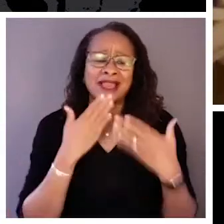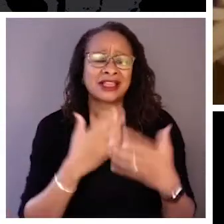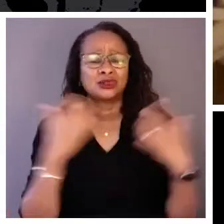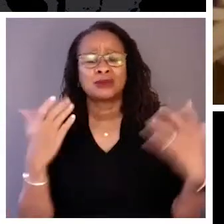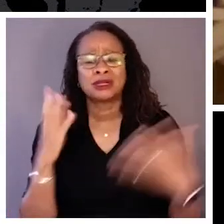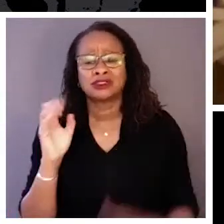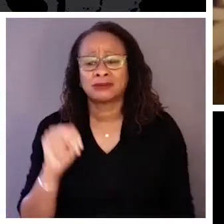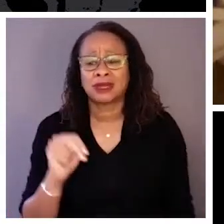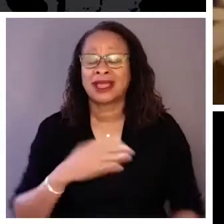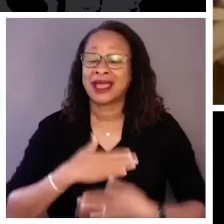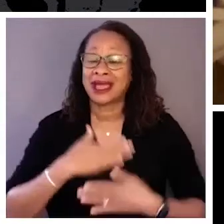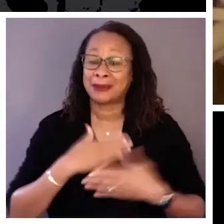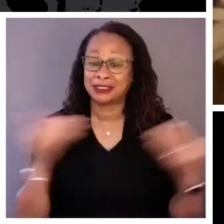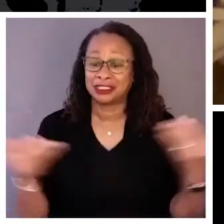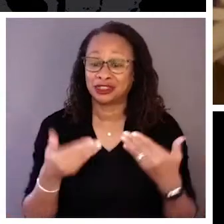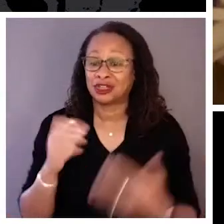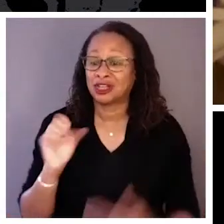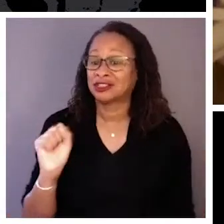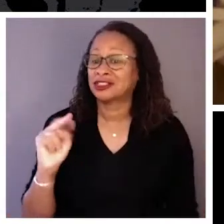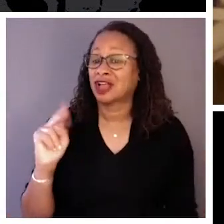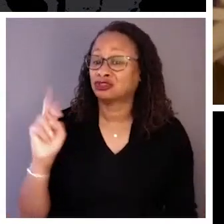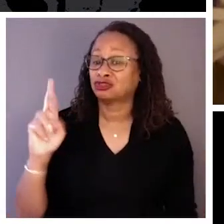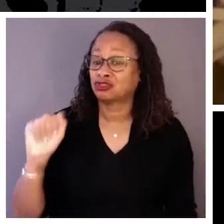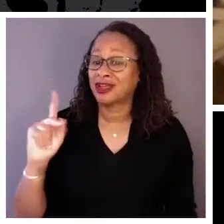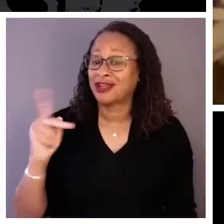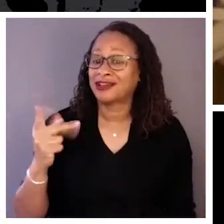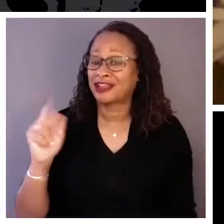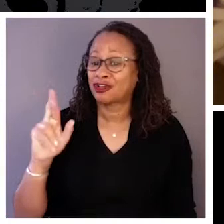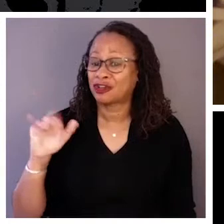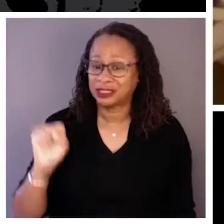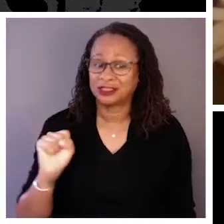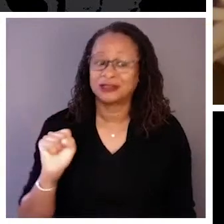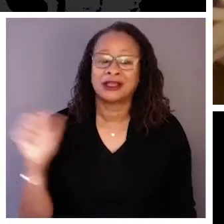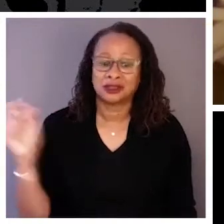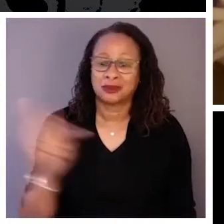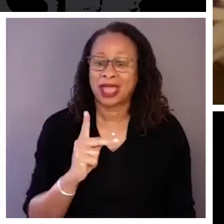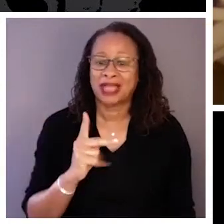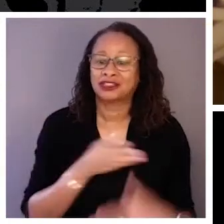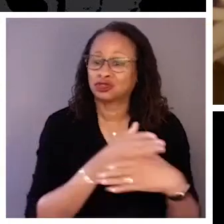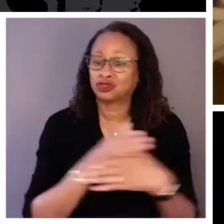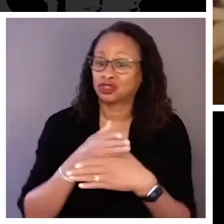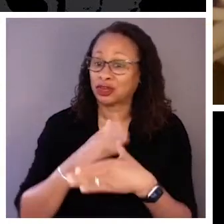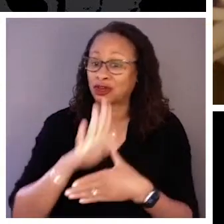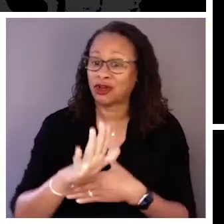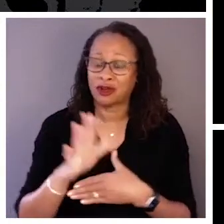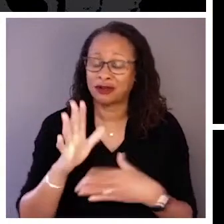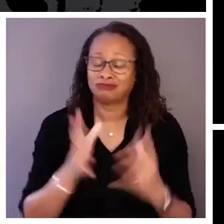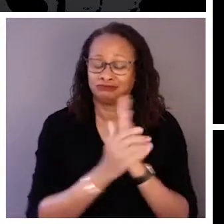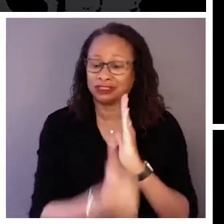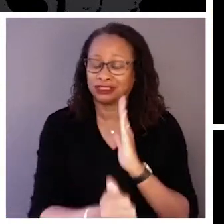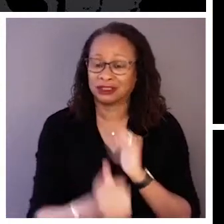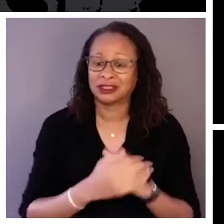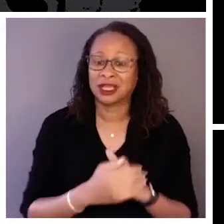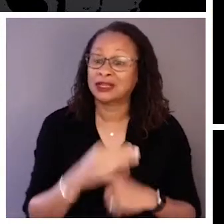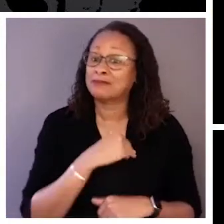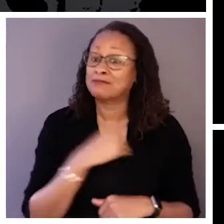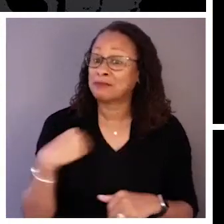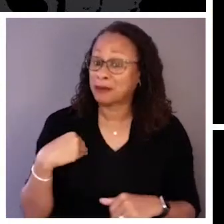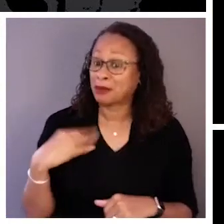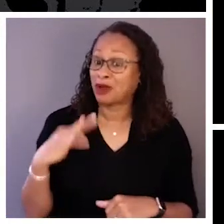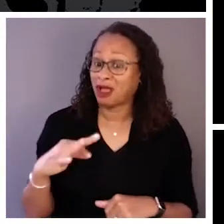introduce Sandra, my friend. She's back with us to share her expertise. Sandra's a working actor. She's a member of SAG-AFTRA and Actors